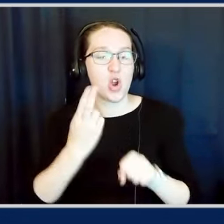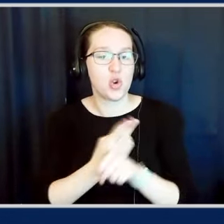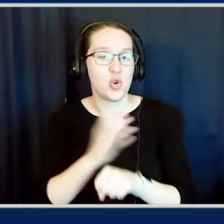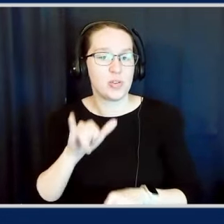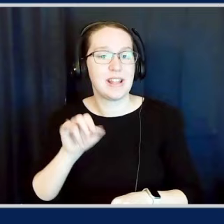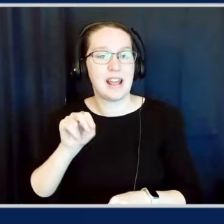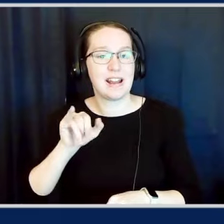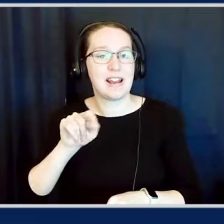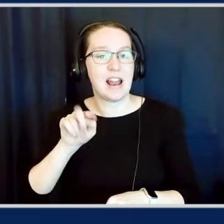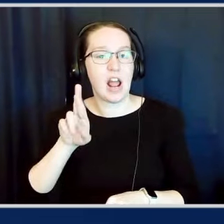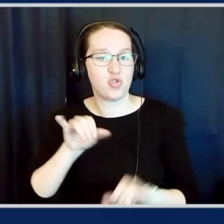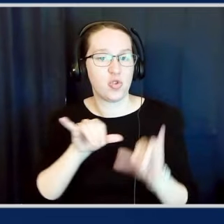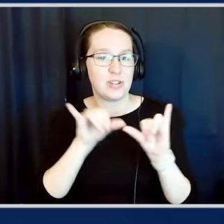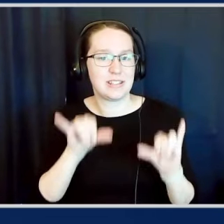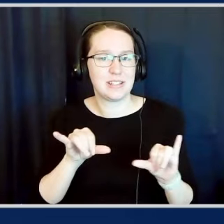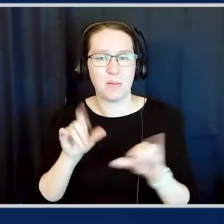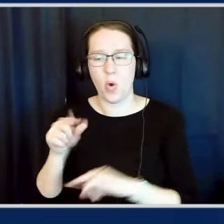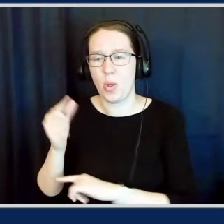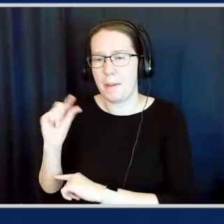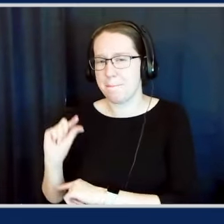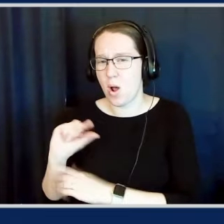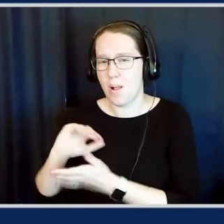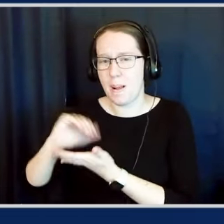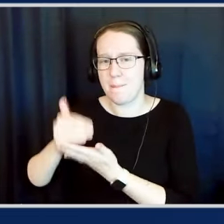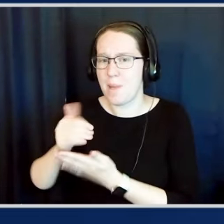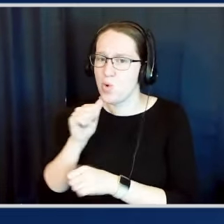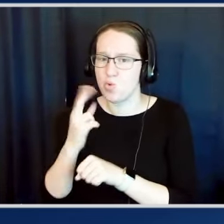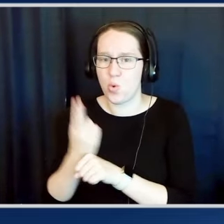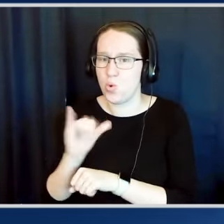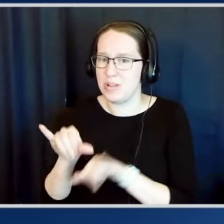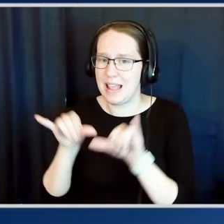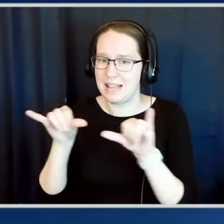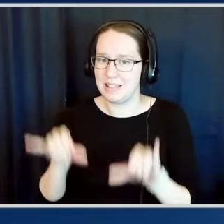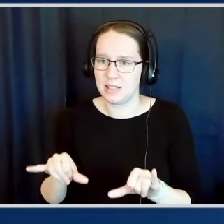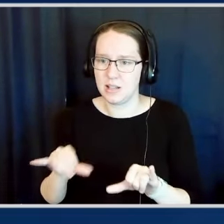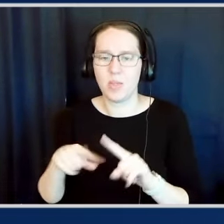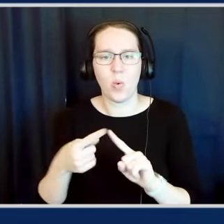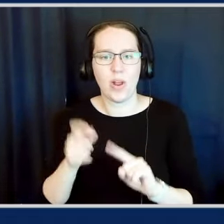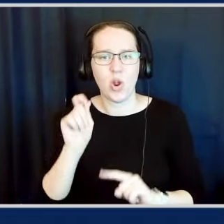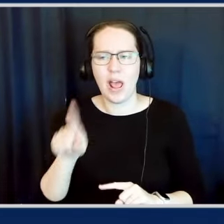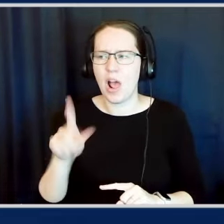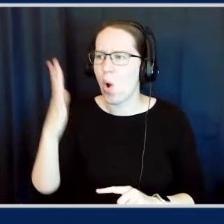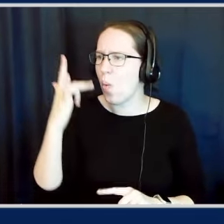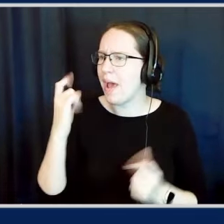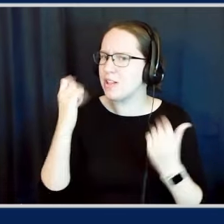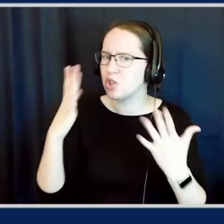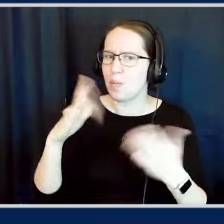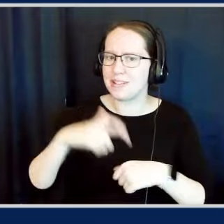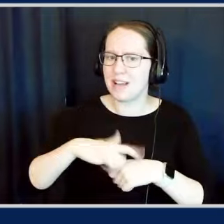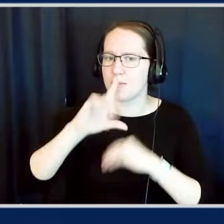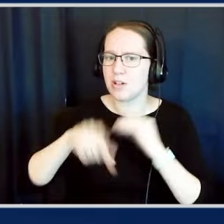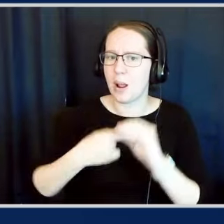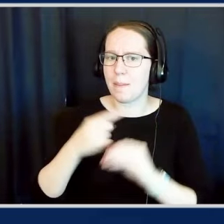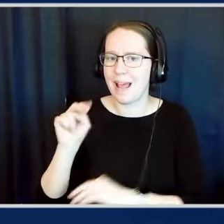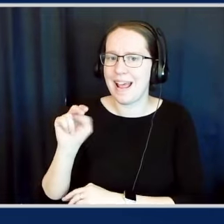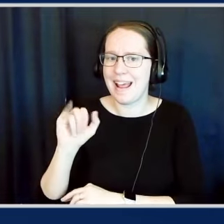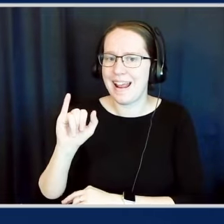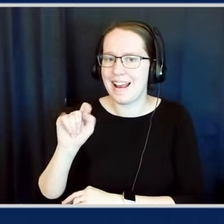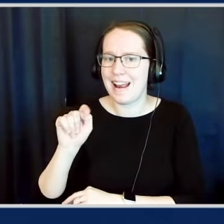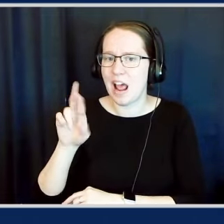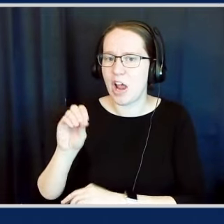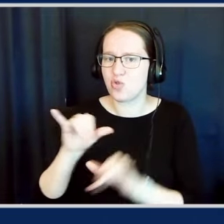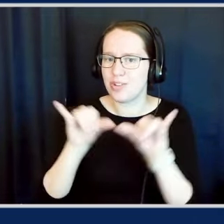system. So it's a small fraction of instances that don't even use the Nitro system. So when you ask us, why do we spend so much time talking about Nitro system and not other